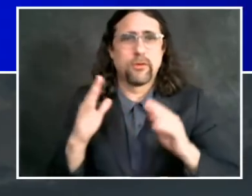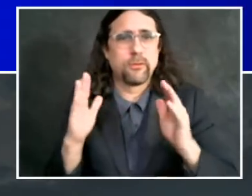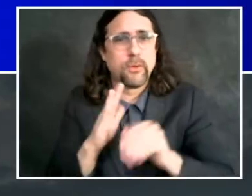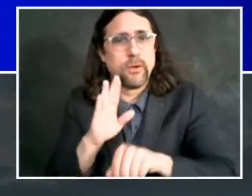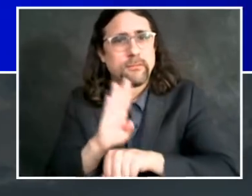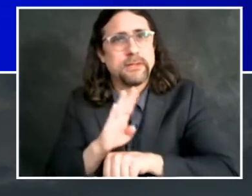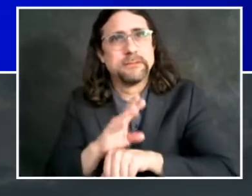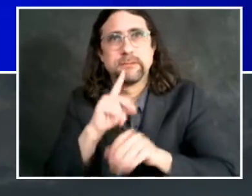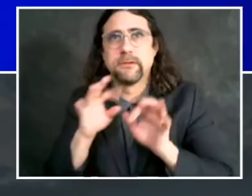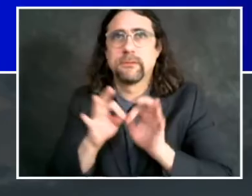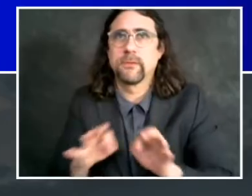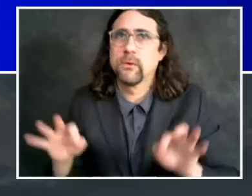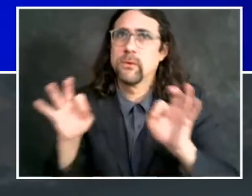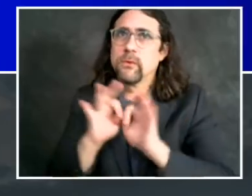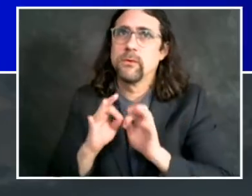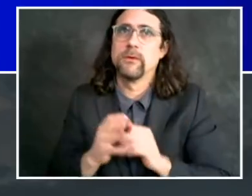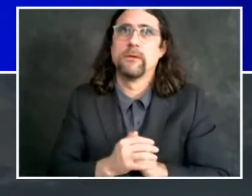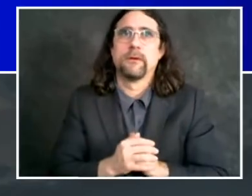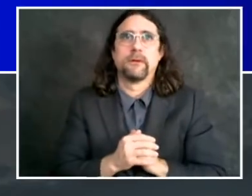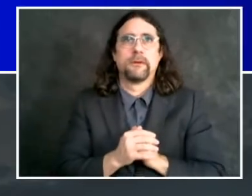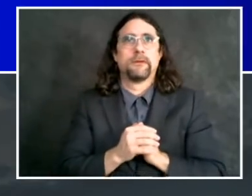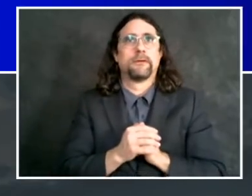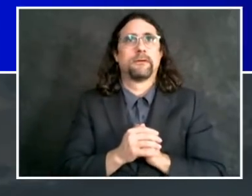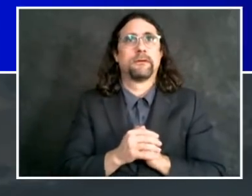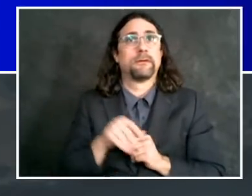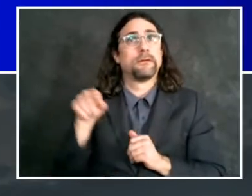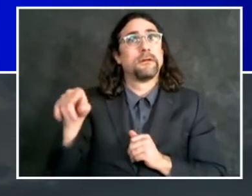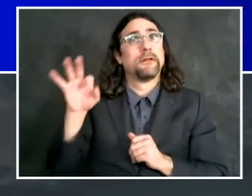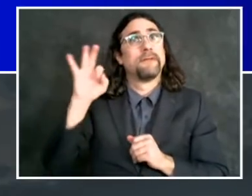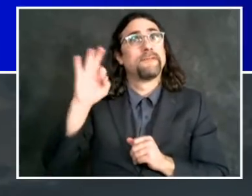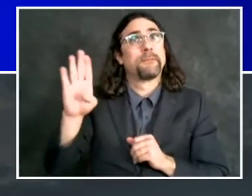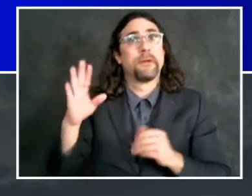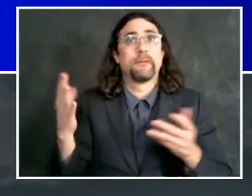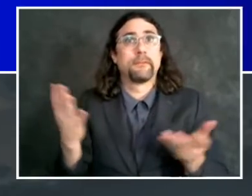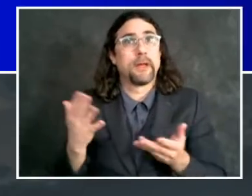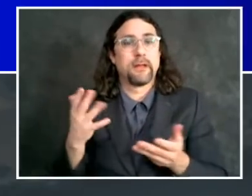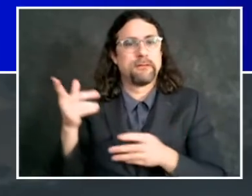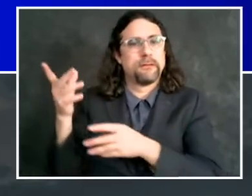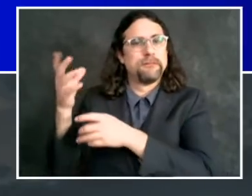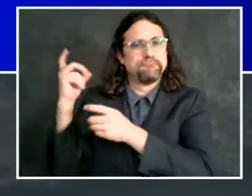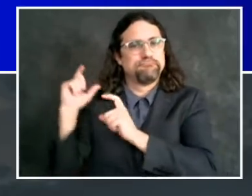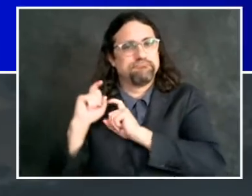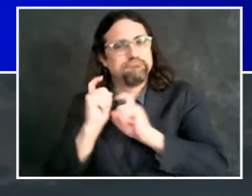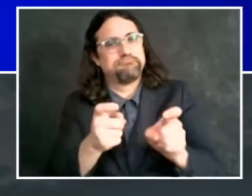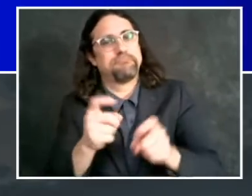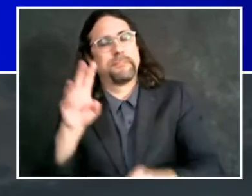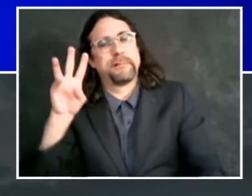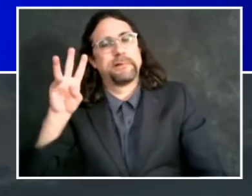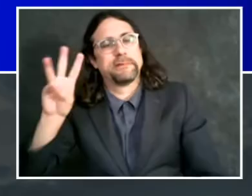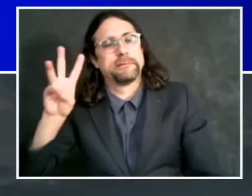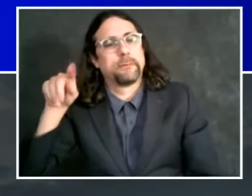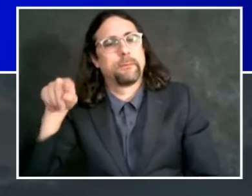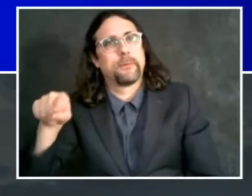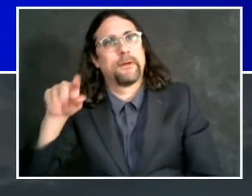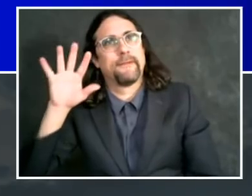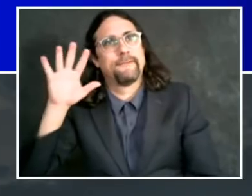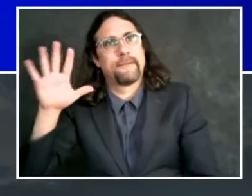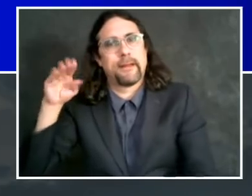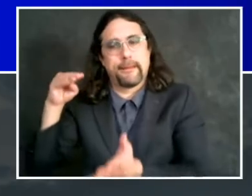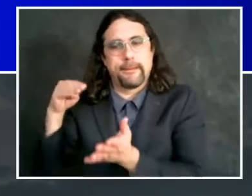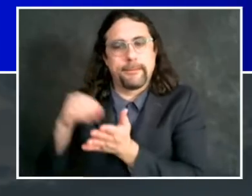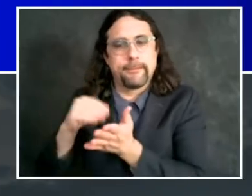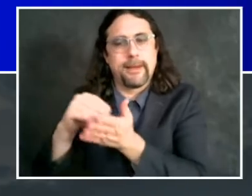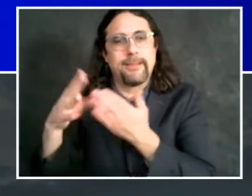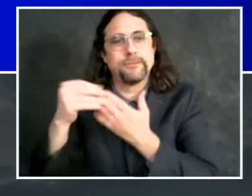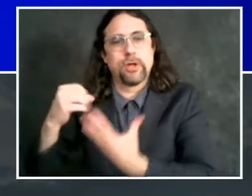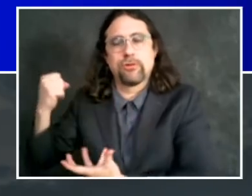million grant program for New York City small businesses specifically. And it is help our small businesses